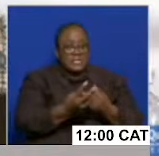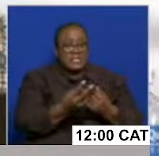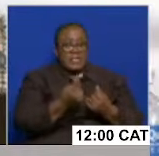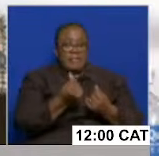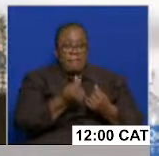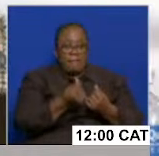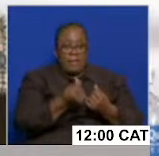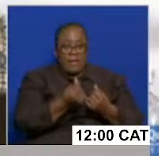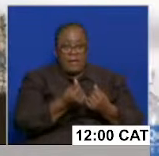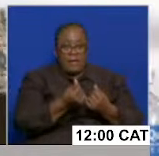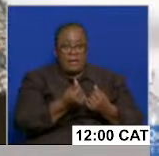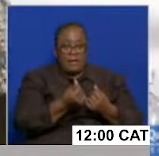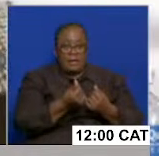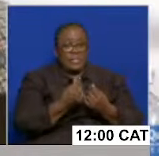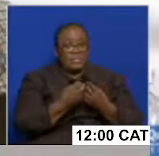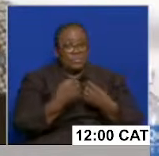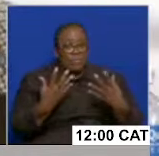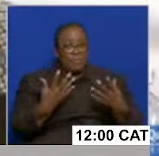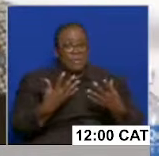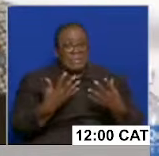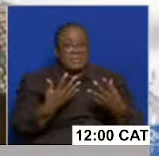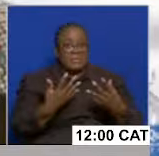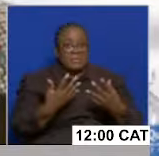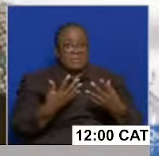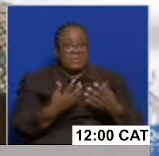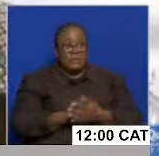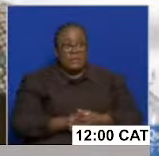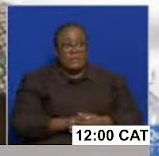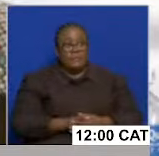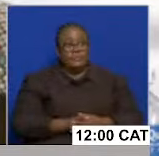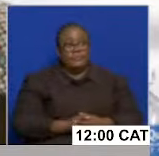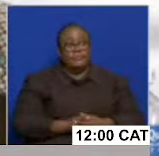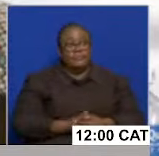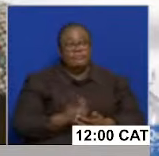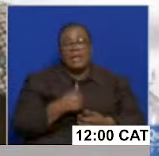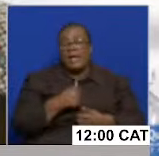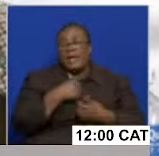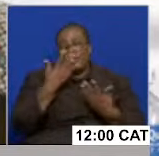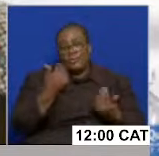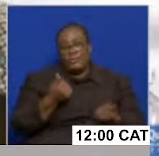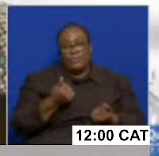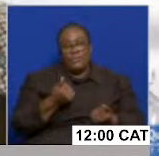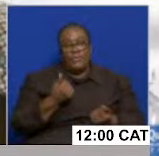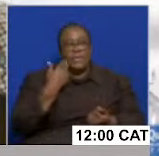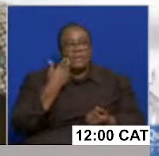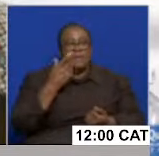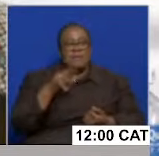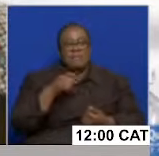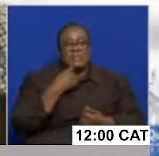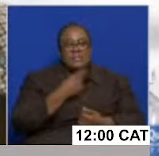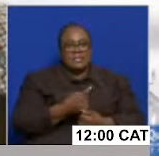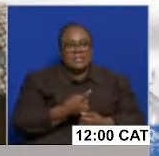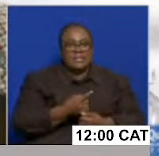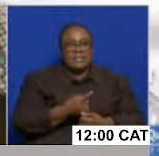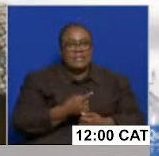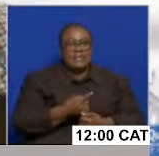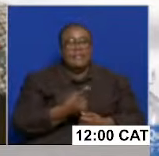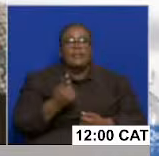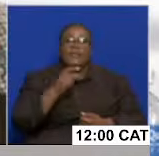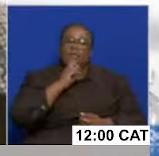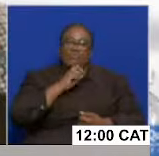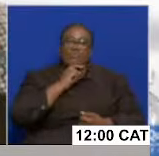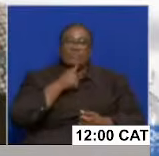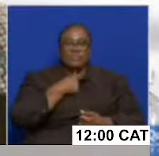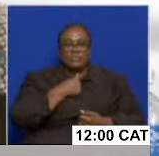yeah, I don't know if I should say I was used, and